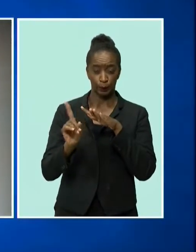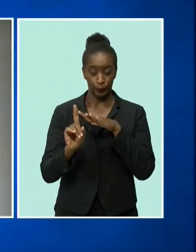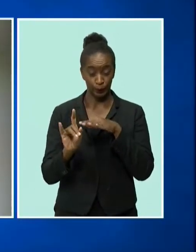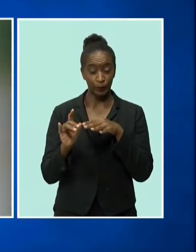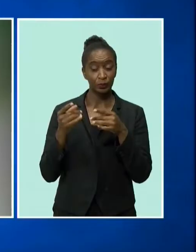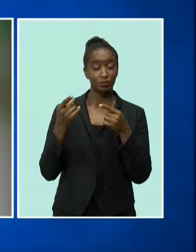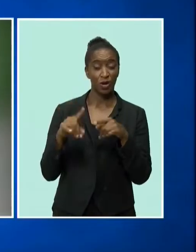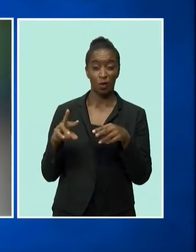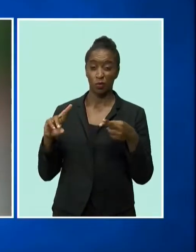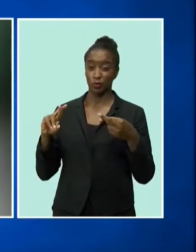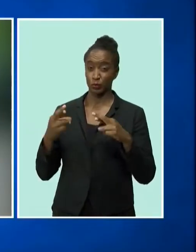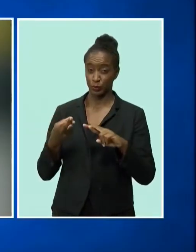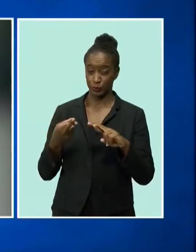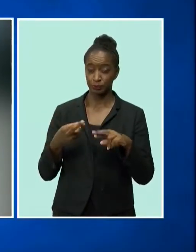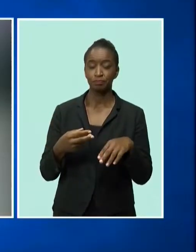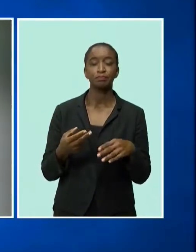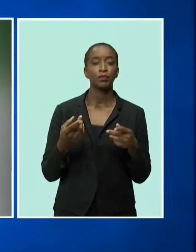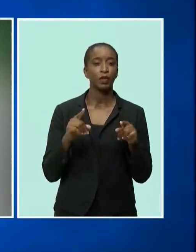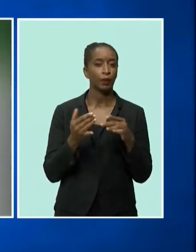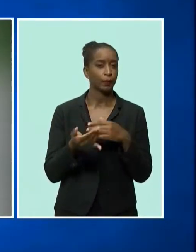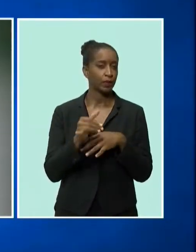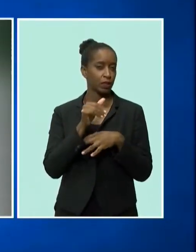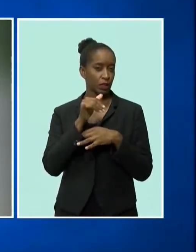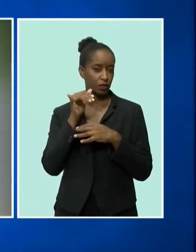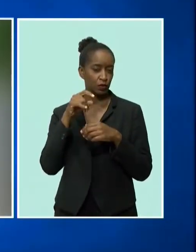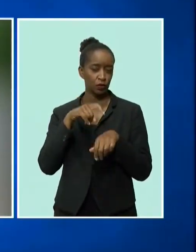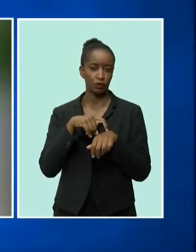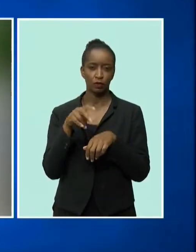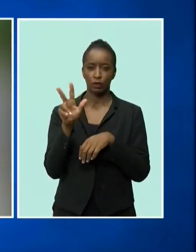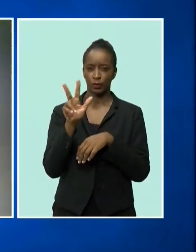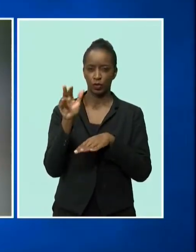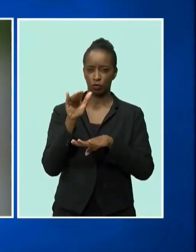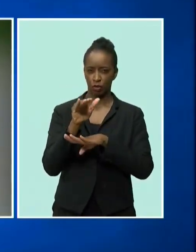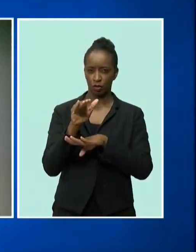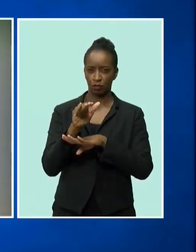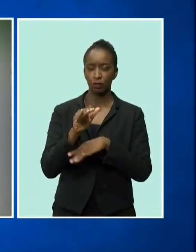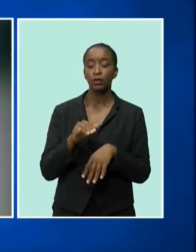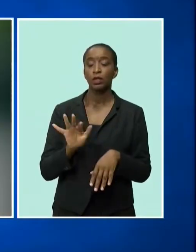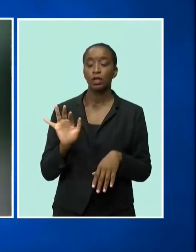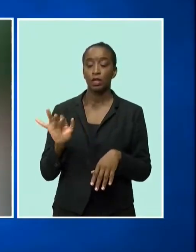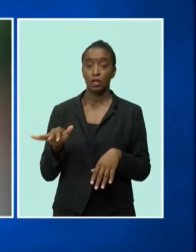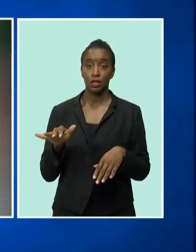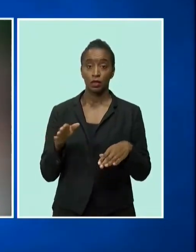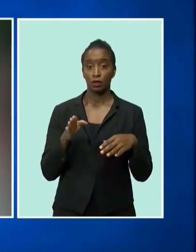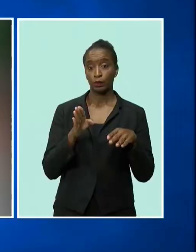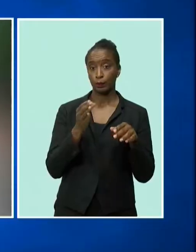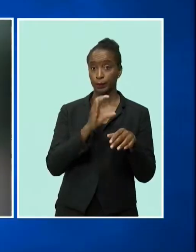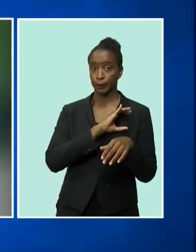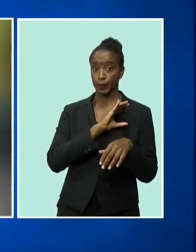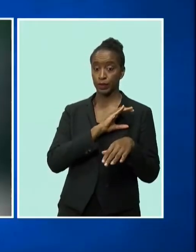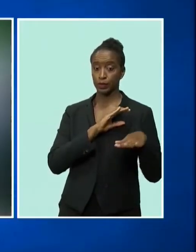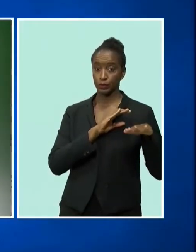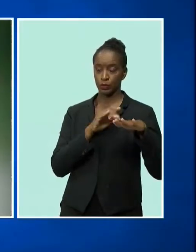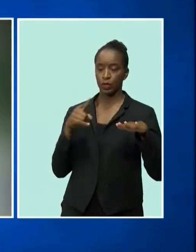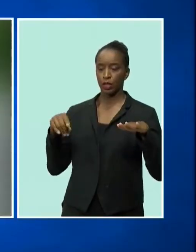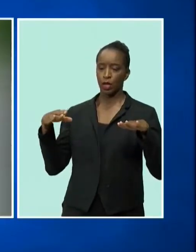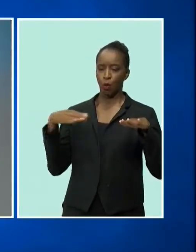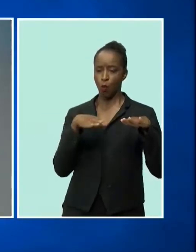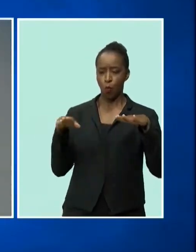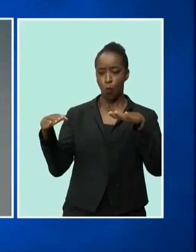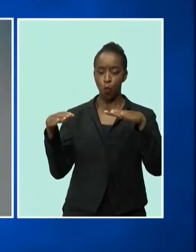incident happened yesterday around 3 p.m. The vehicle trying to evade the lawmen crashed into another car, leaving 2 people